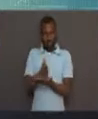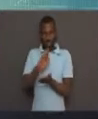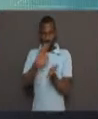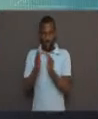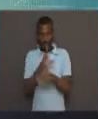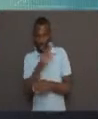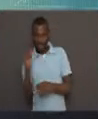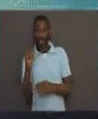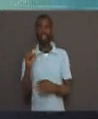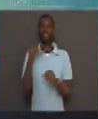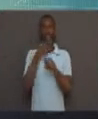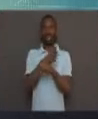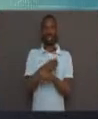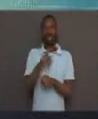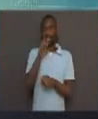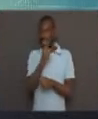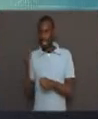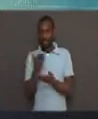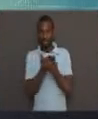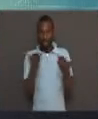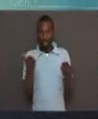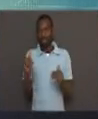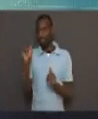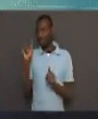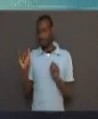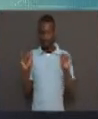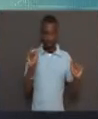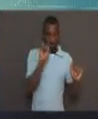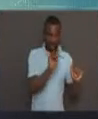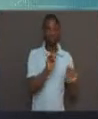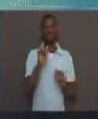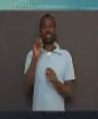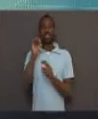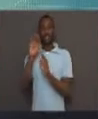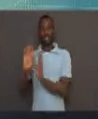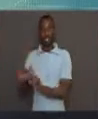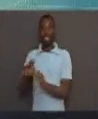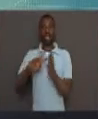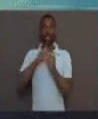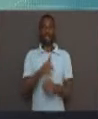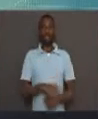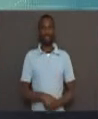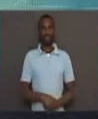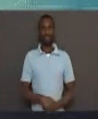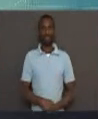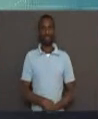by the substance it is contained in at that moment.